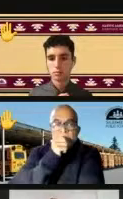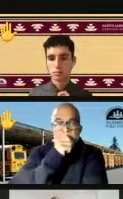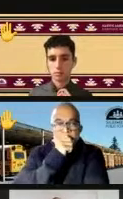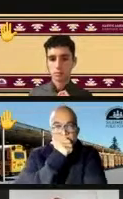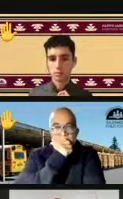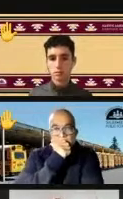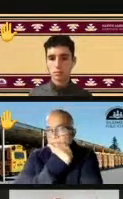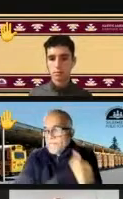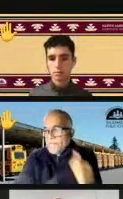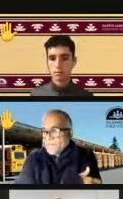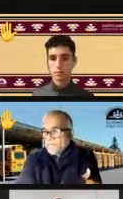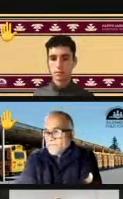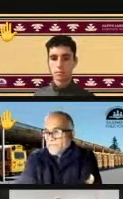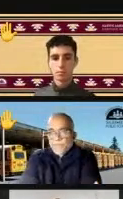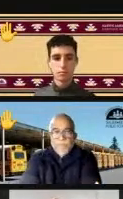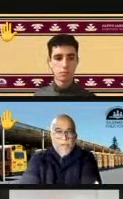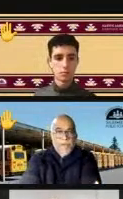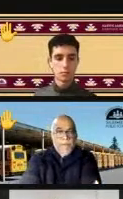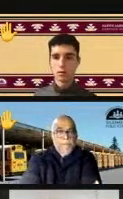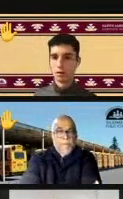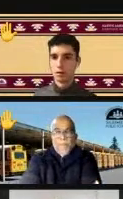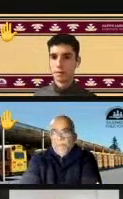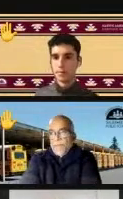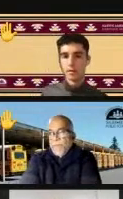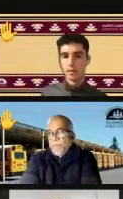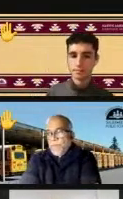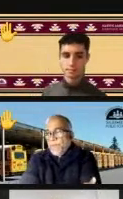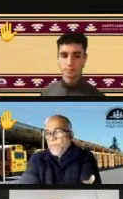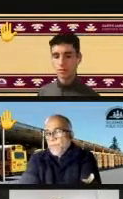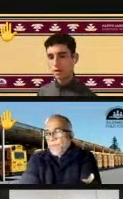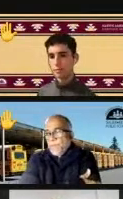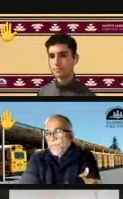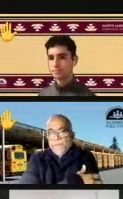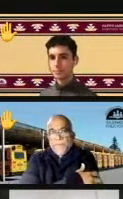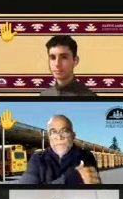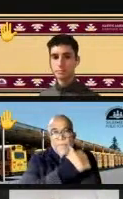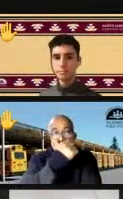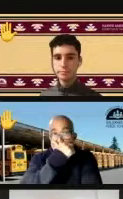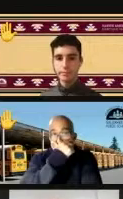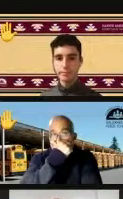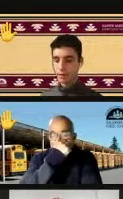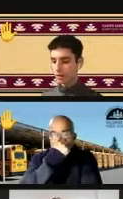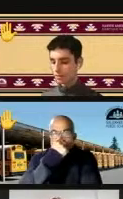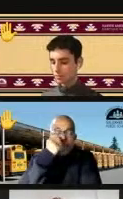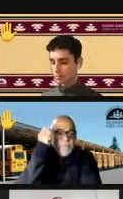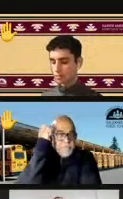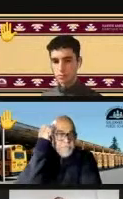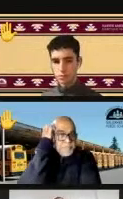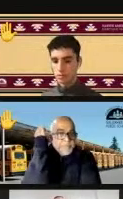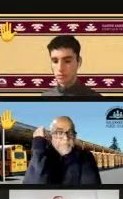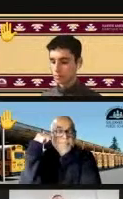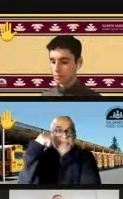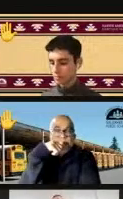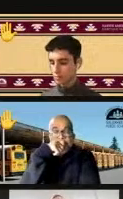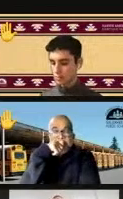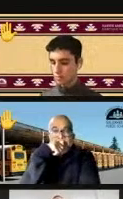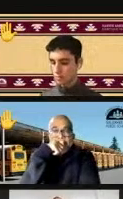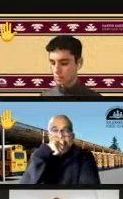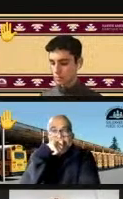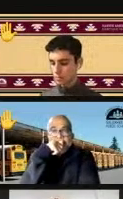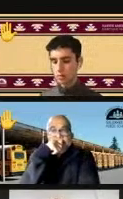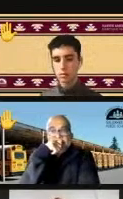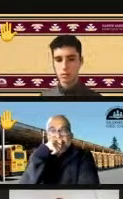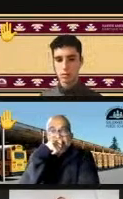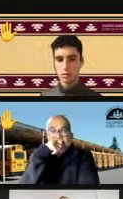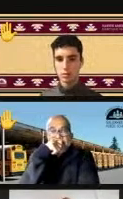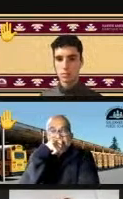to grammar fix it or whatever. Okay. I like those words in there, values, collaborates, and includes. I like those